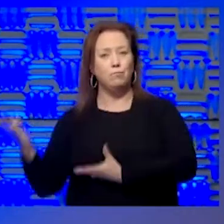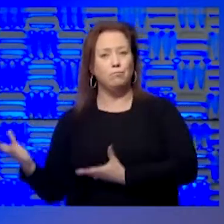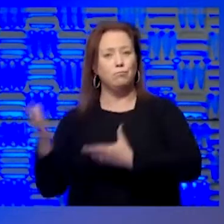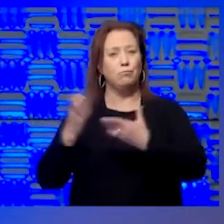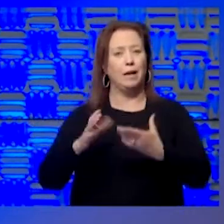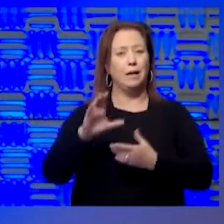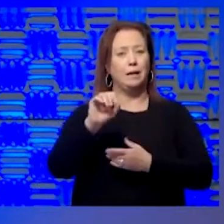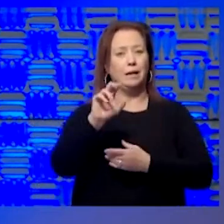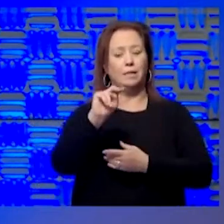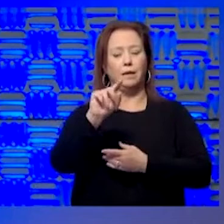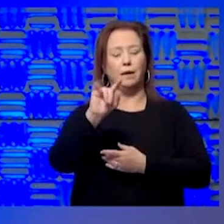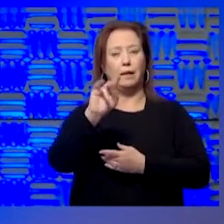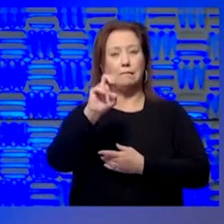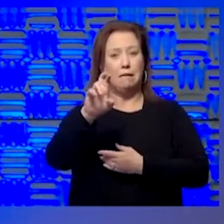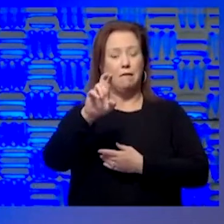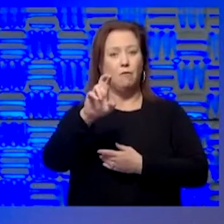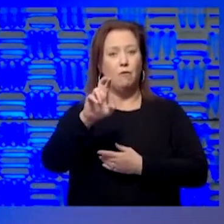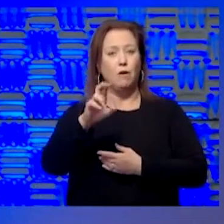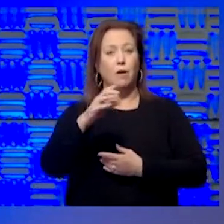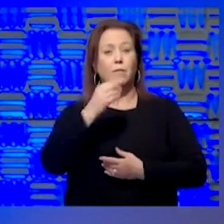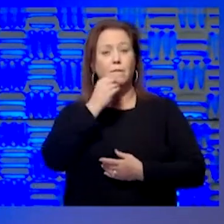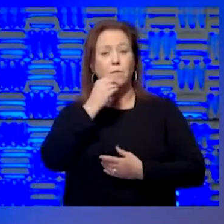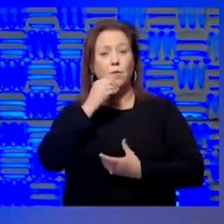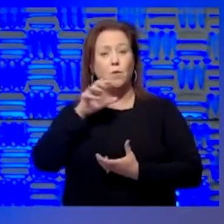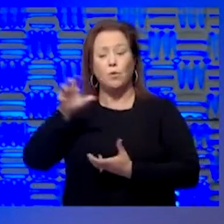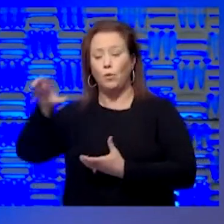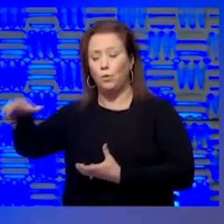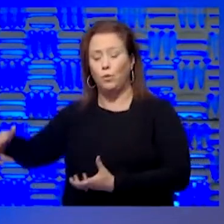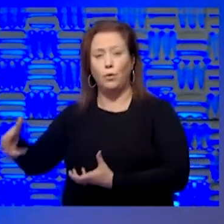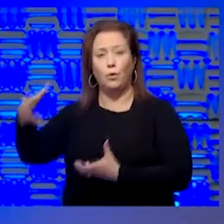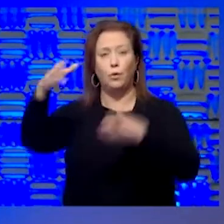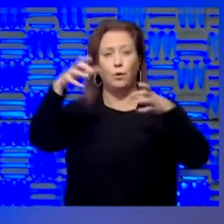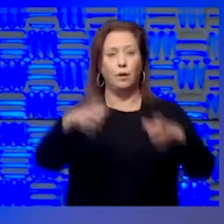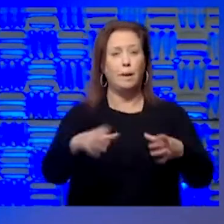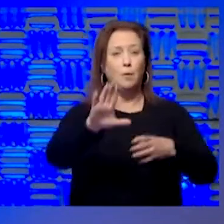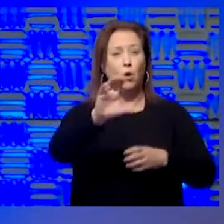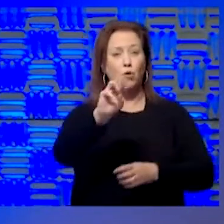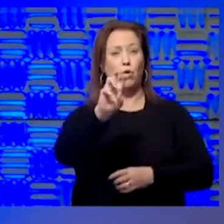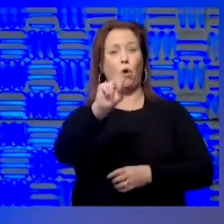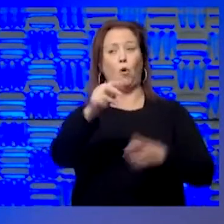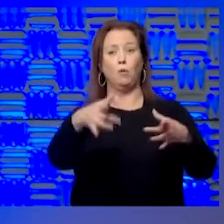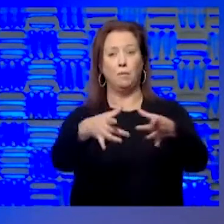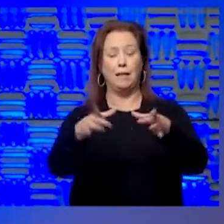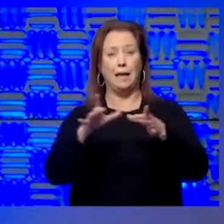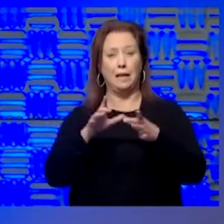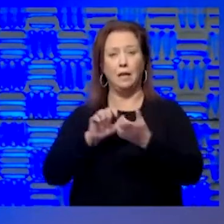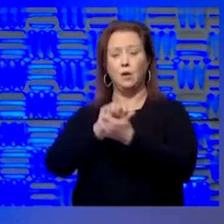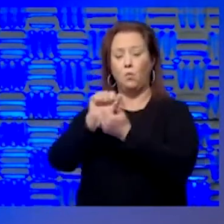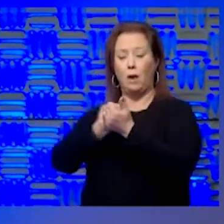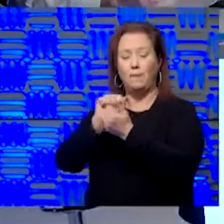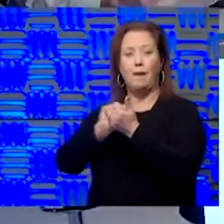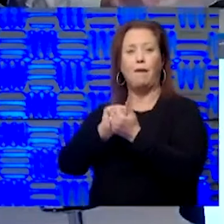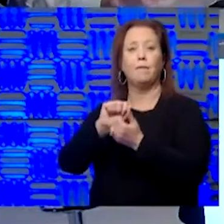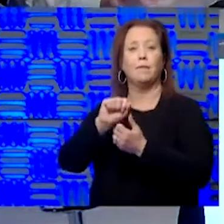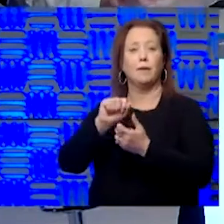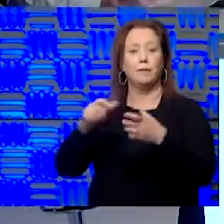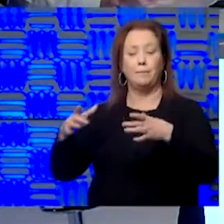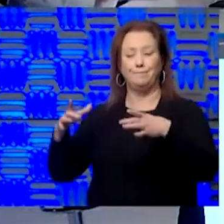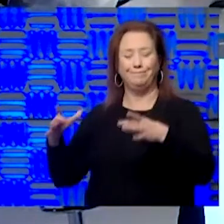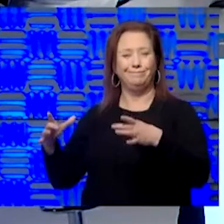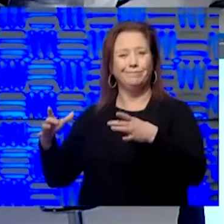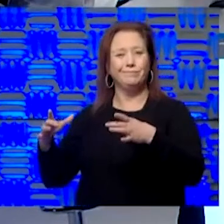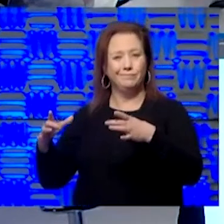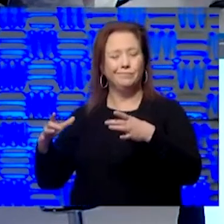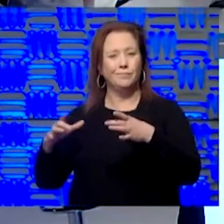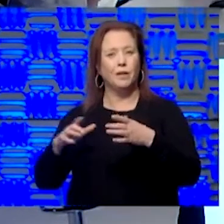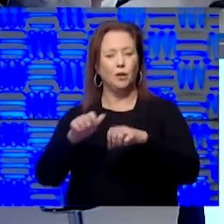you can always change from the food from the container to your own plates. You can wipe down the container. You can wear gloves. Wipe down, yeah.